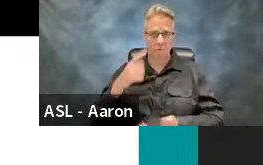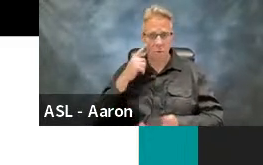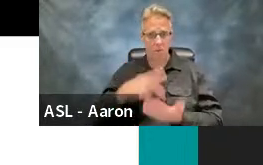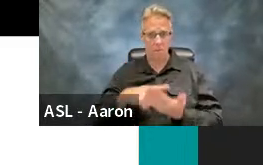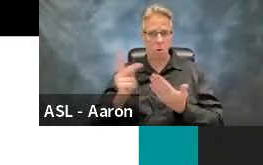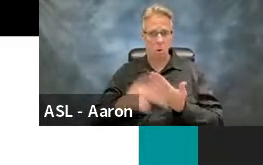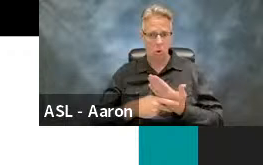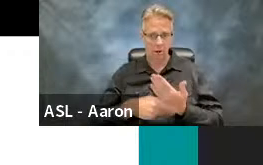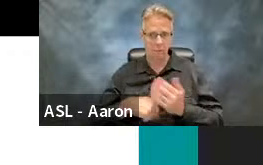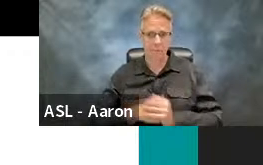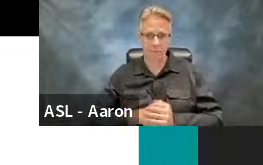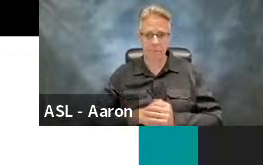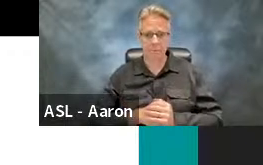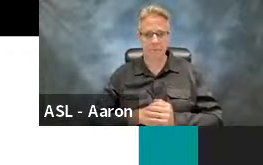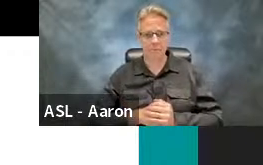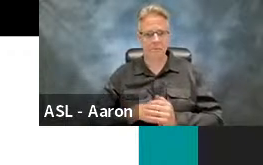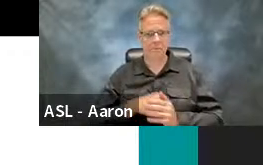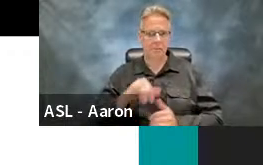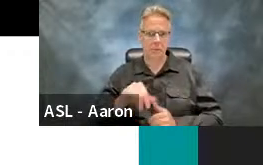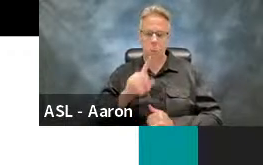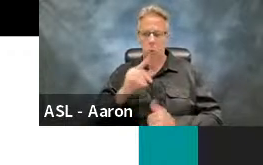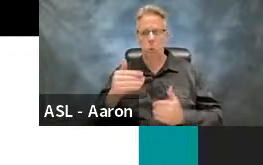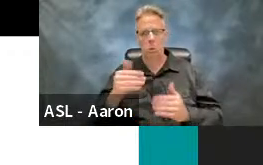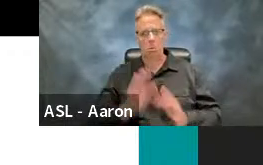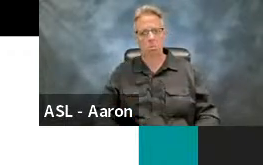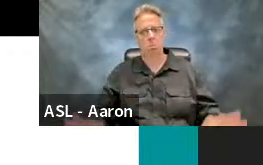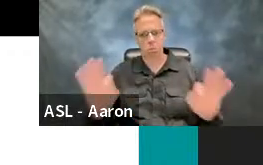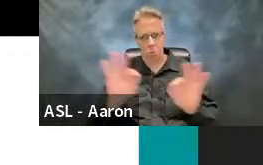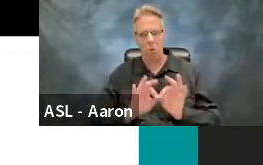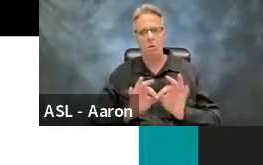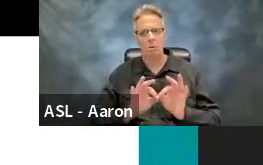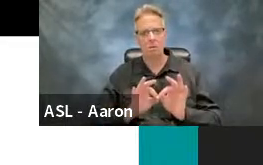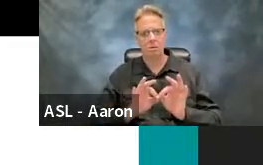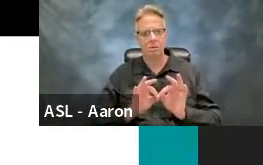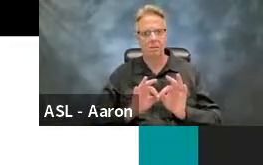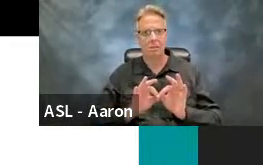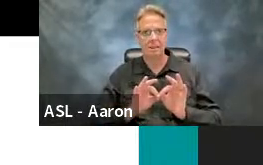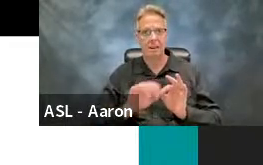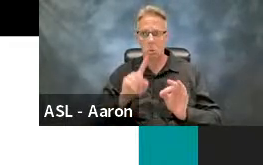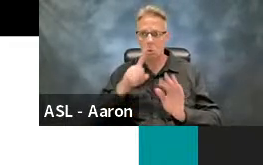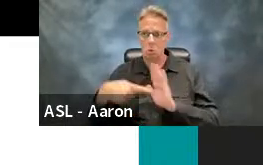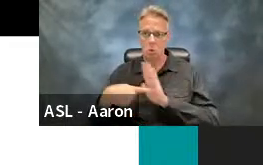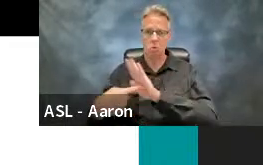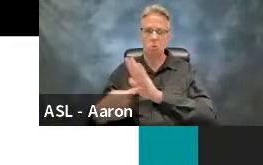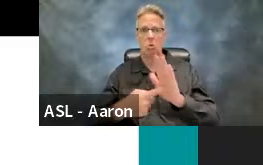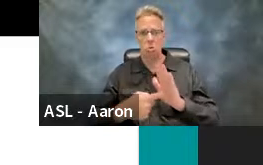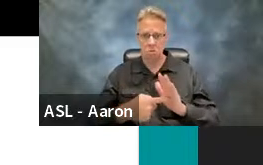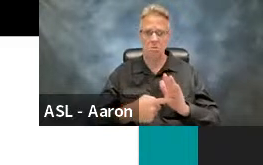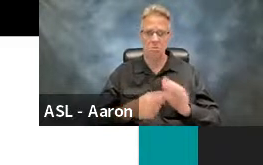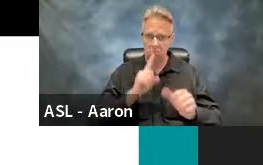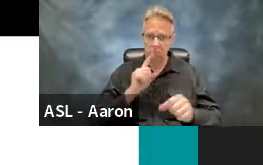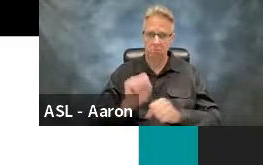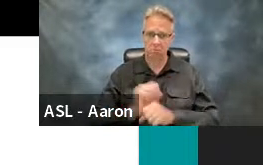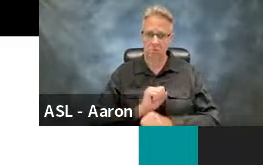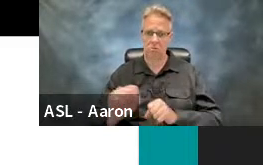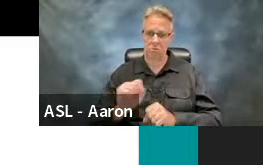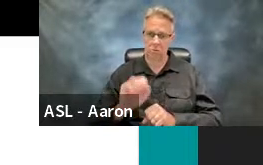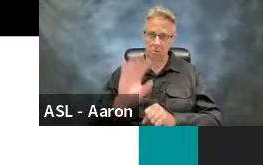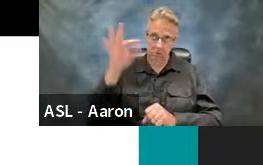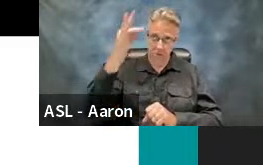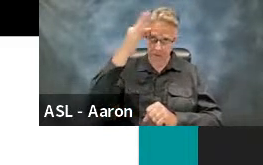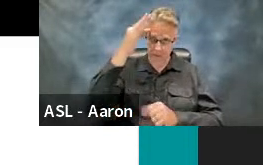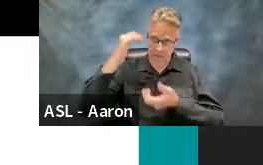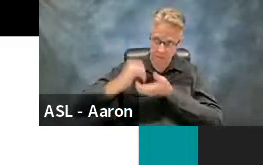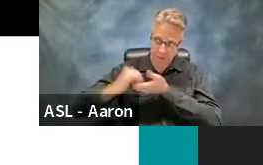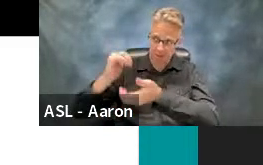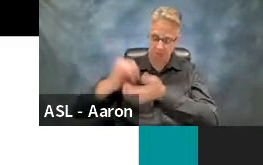And this is tremendously important. It sends a message that our federal partners